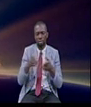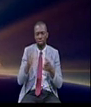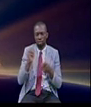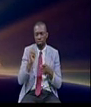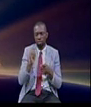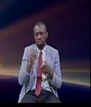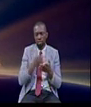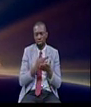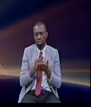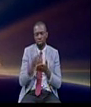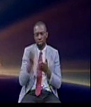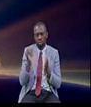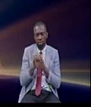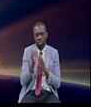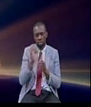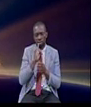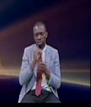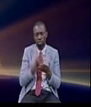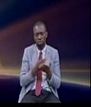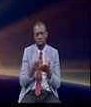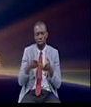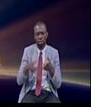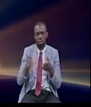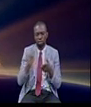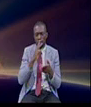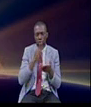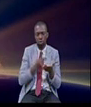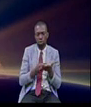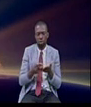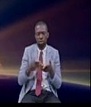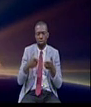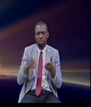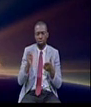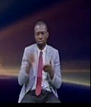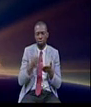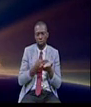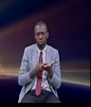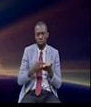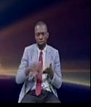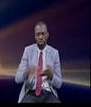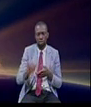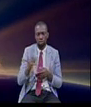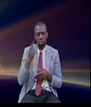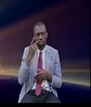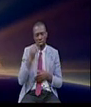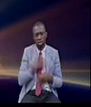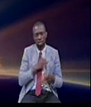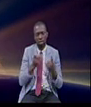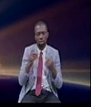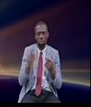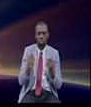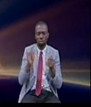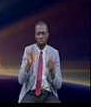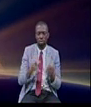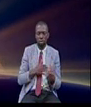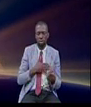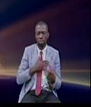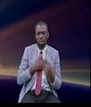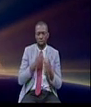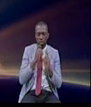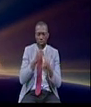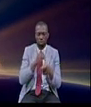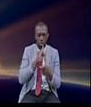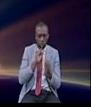that is holy, let him be holy still. And behold, I come quickly, and my reward is with